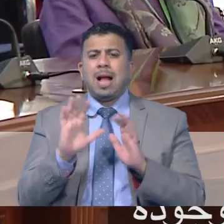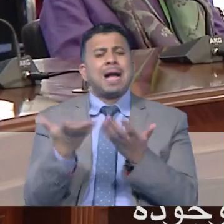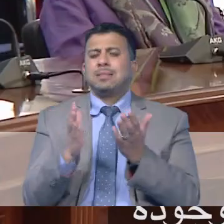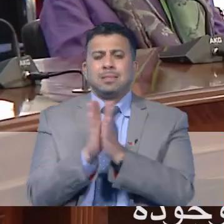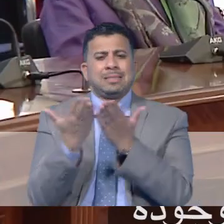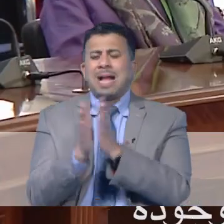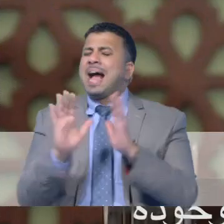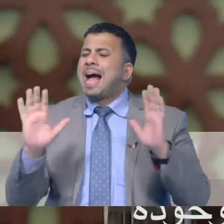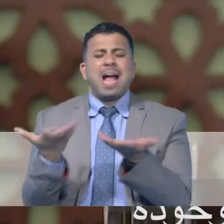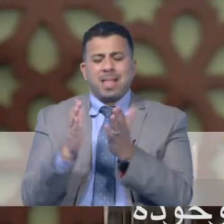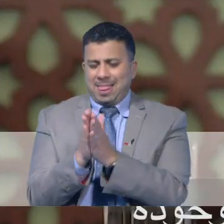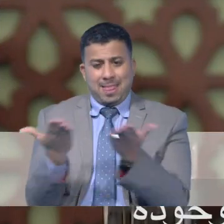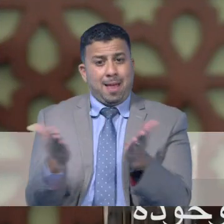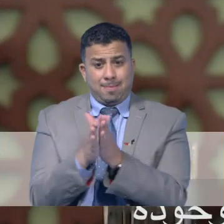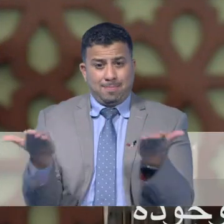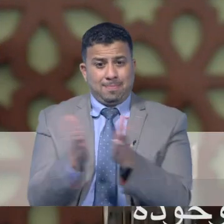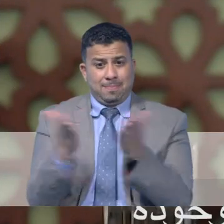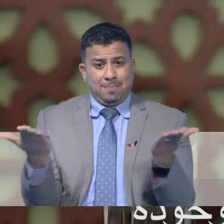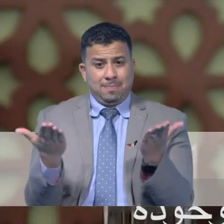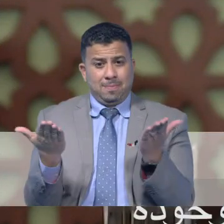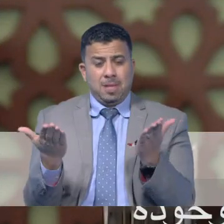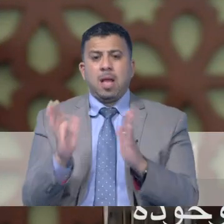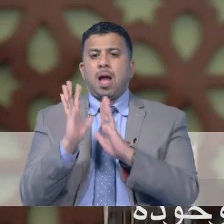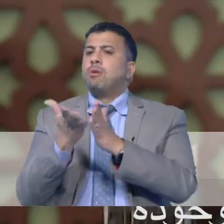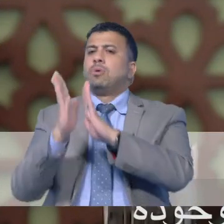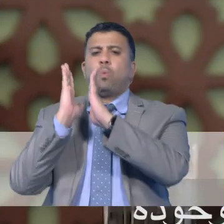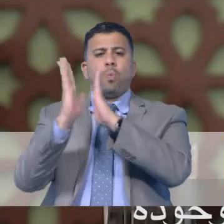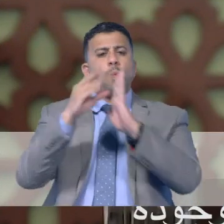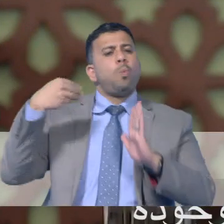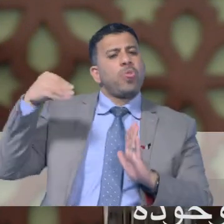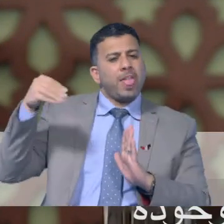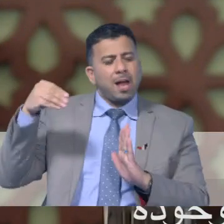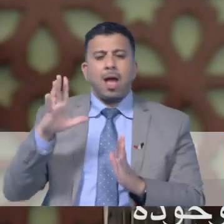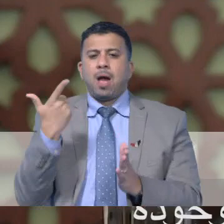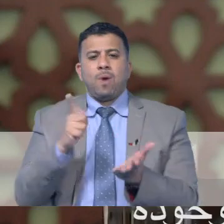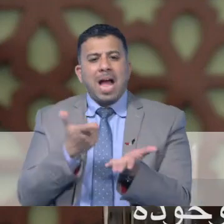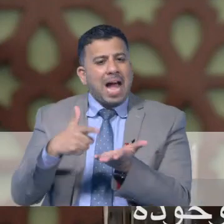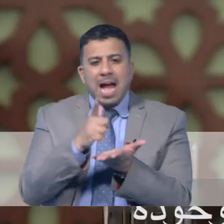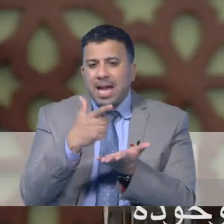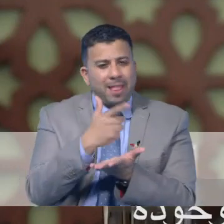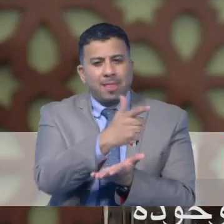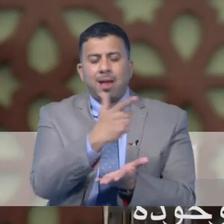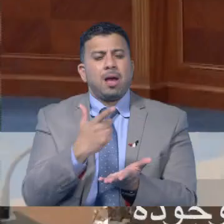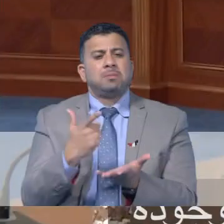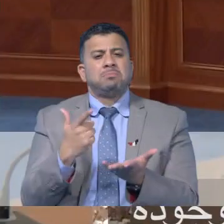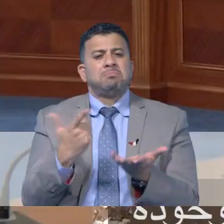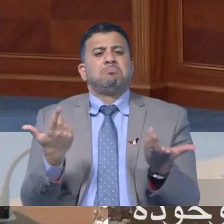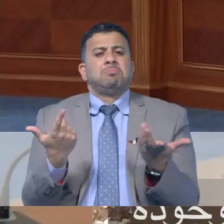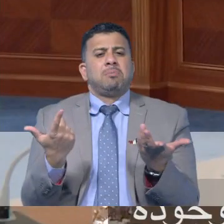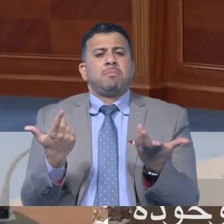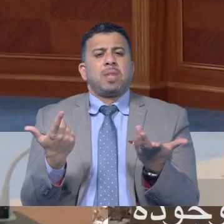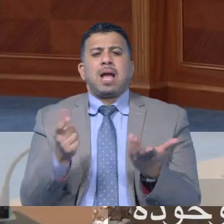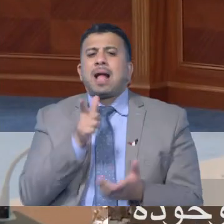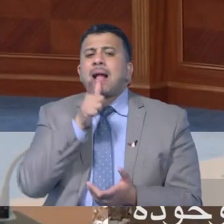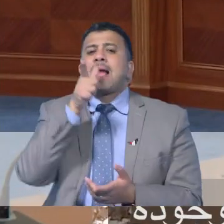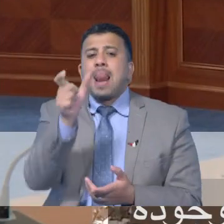Any book or documents or maps or exist in